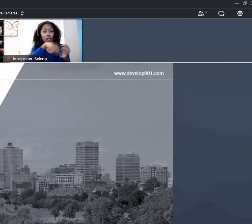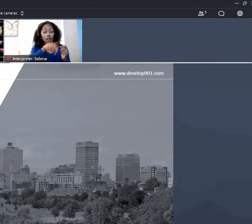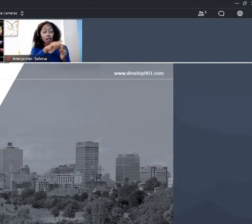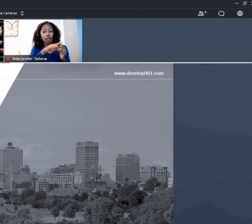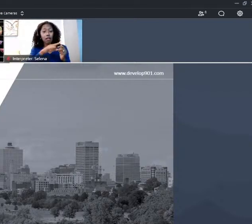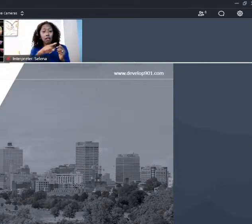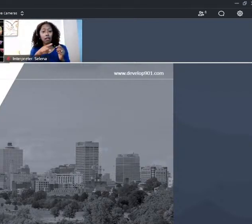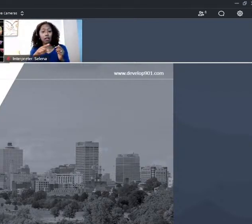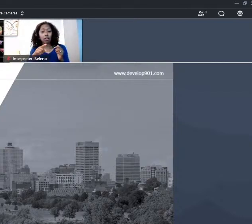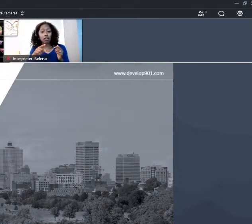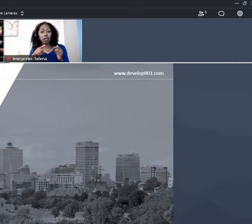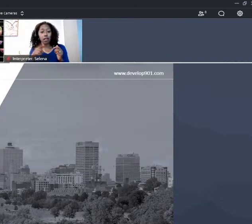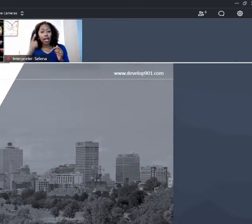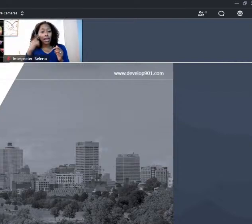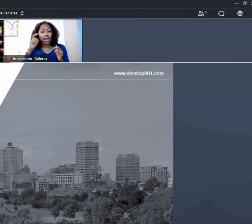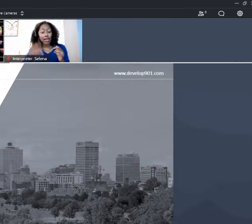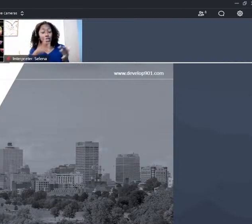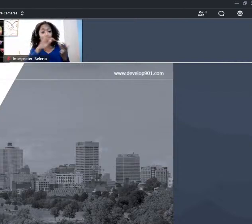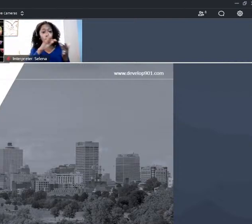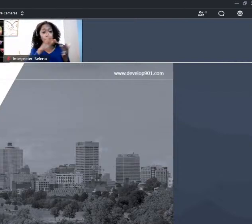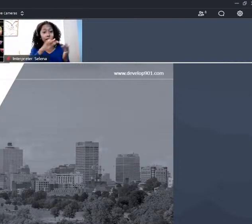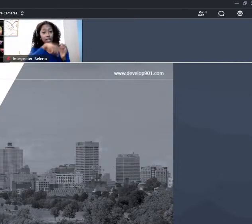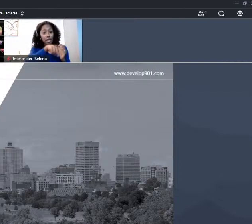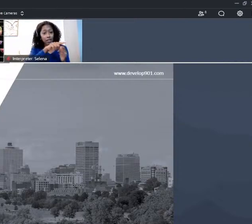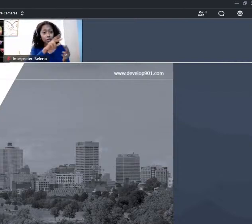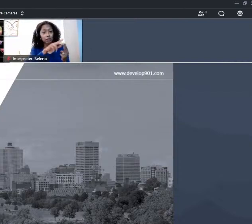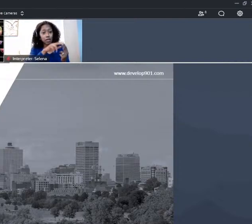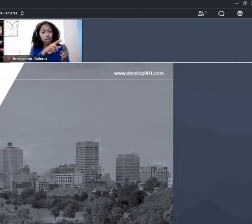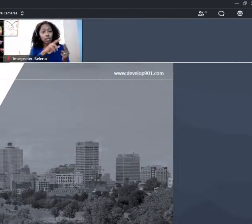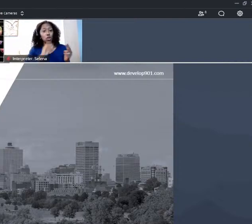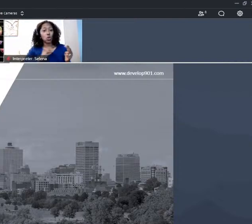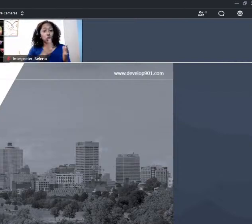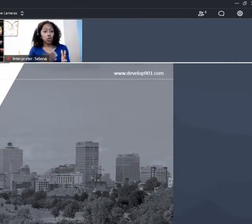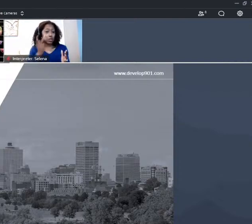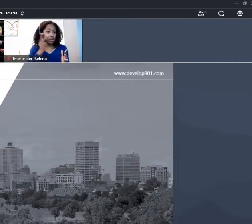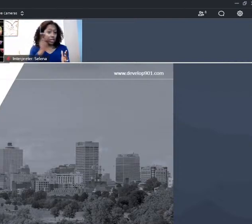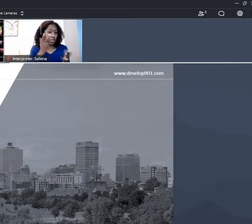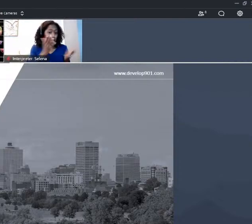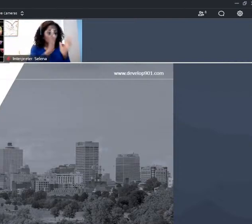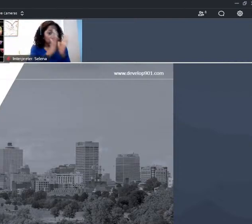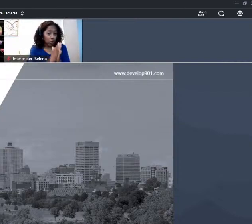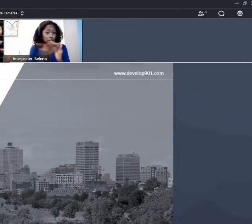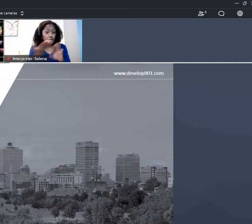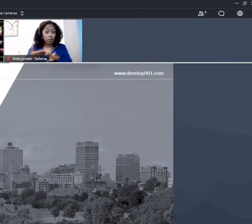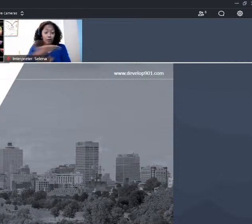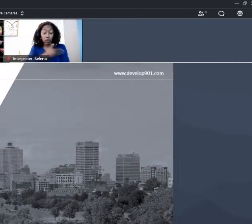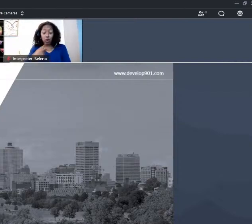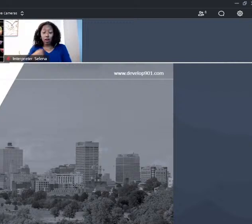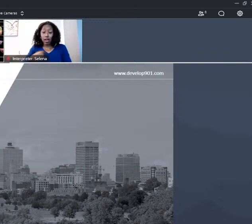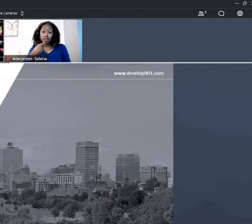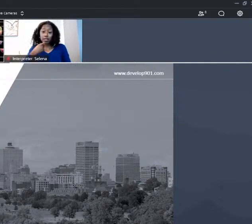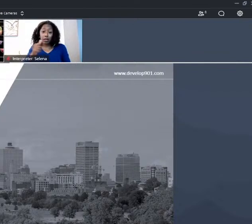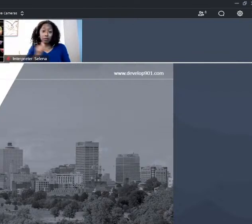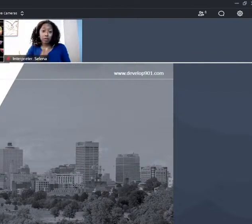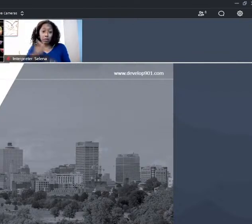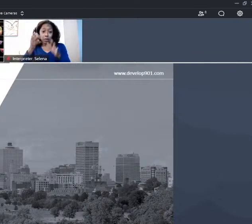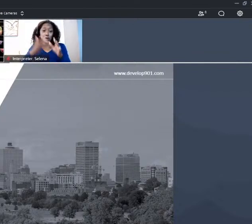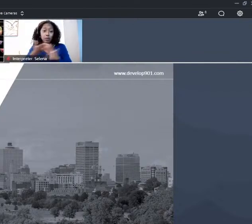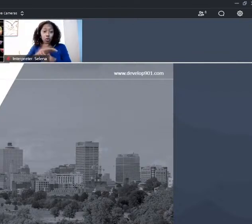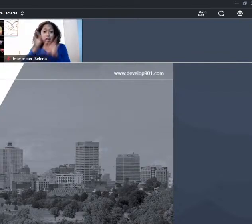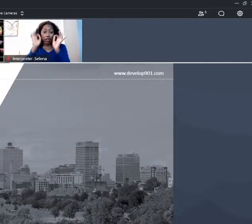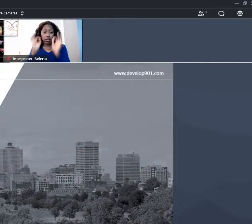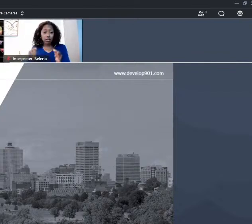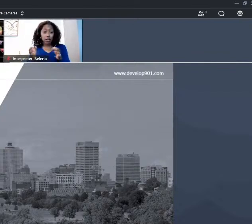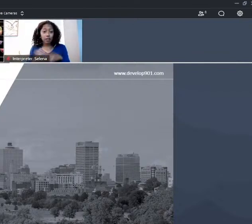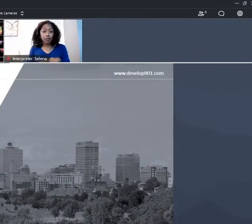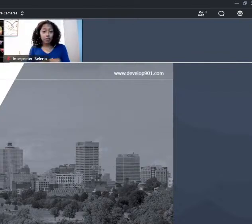be 2 weeks or 4 weeks, but I do need to contact them and ask that request before I actually make that determination. Because I'm